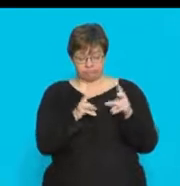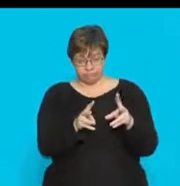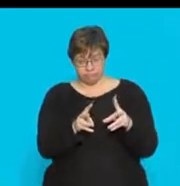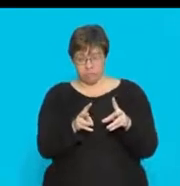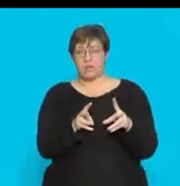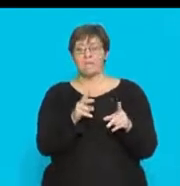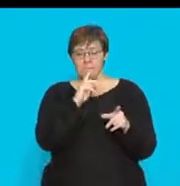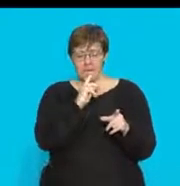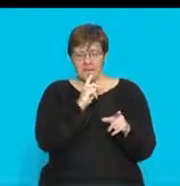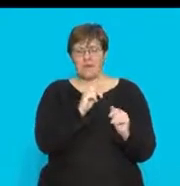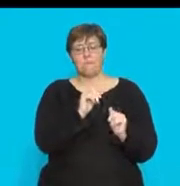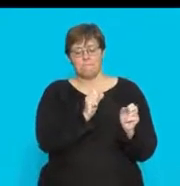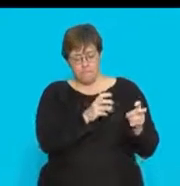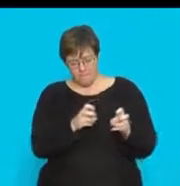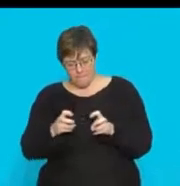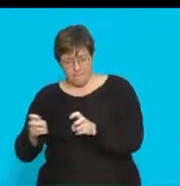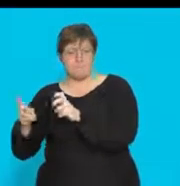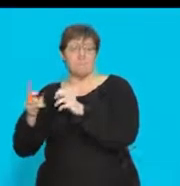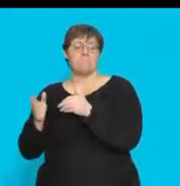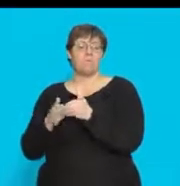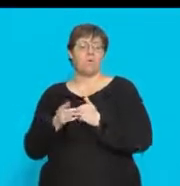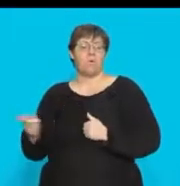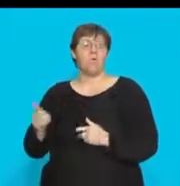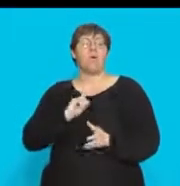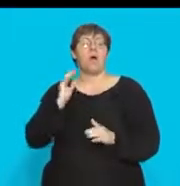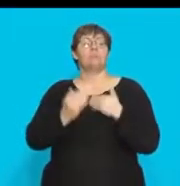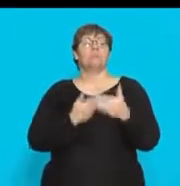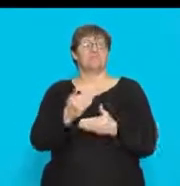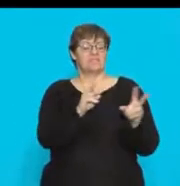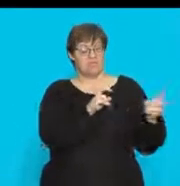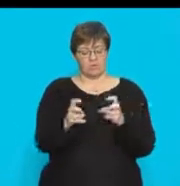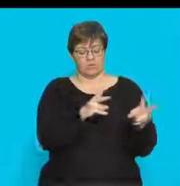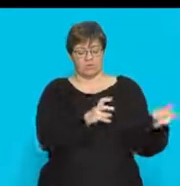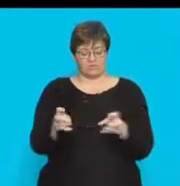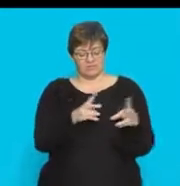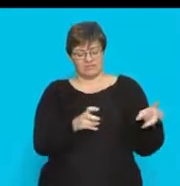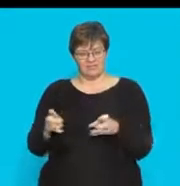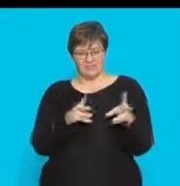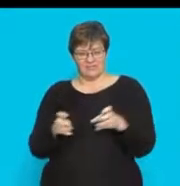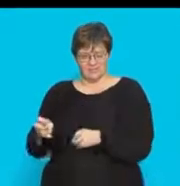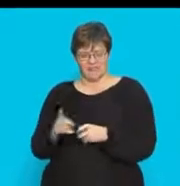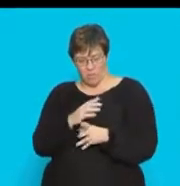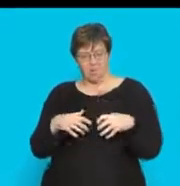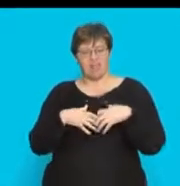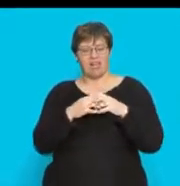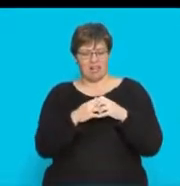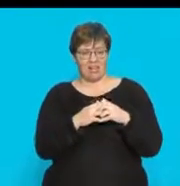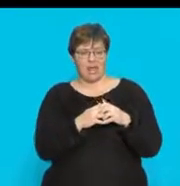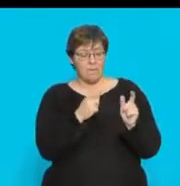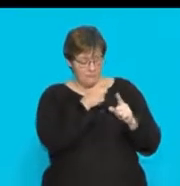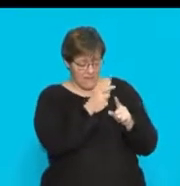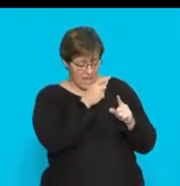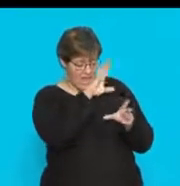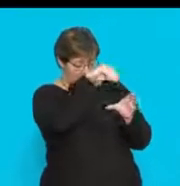going to be passed on very quickly. Because why? Process of mitosis. It's going to start making